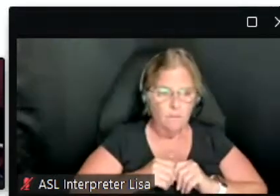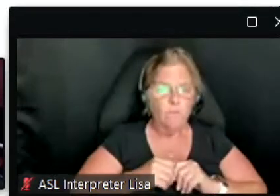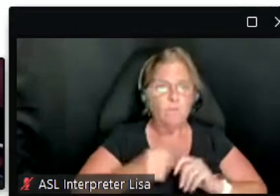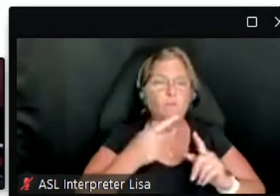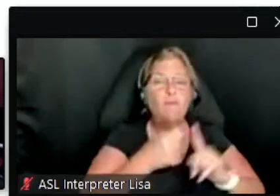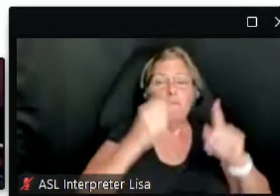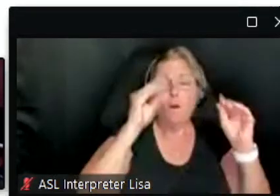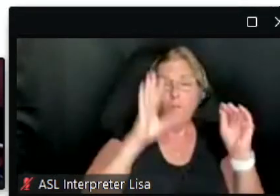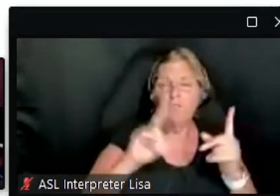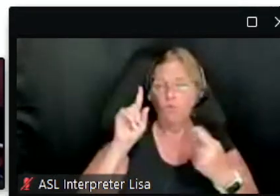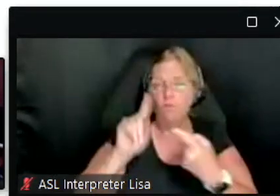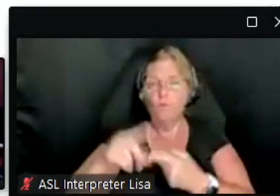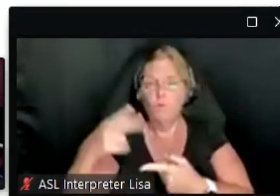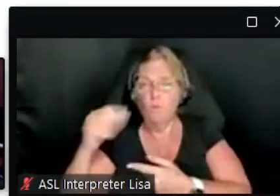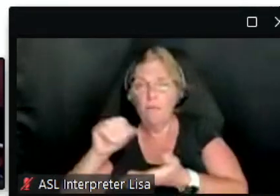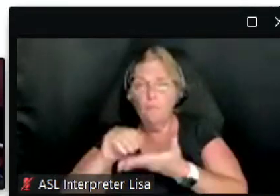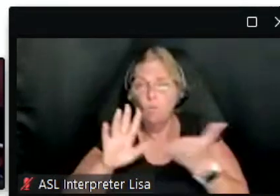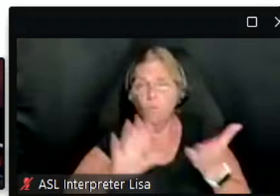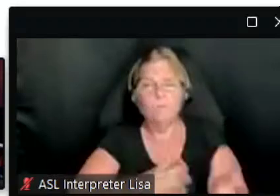Thank you. Partnering.